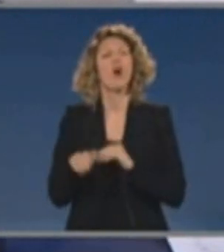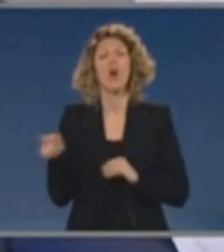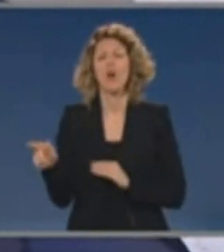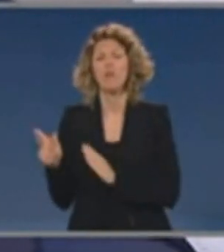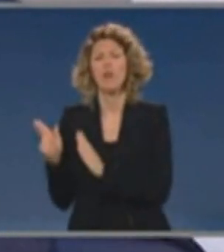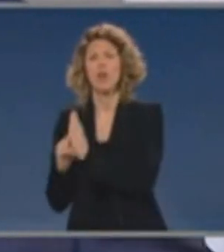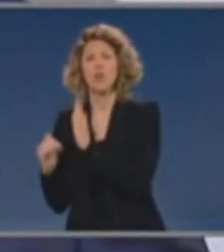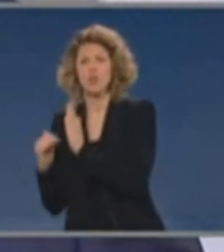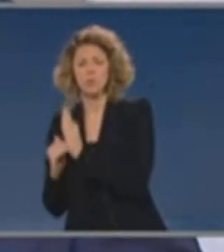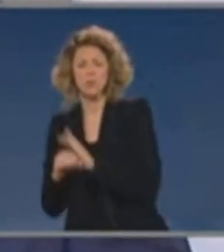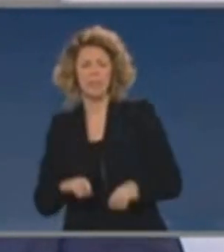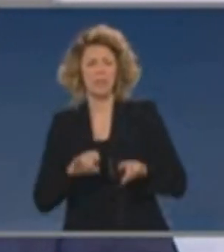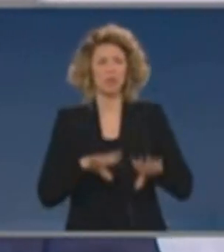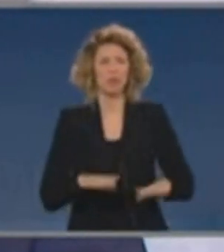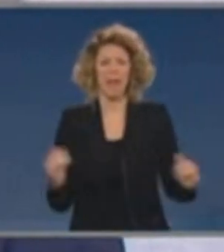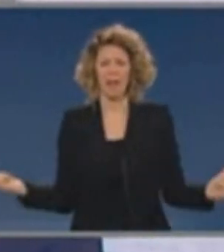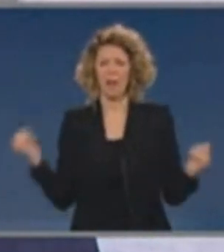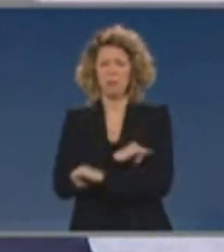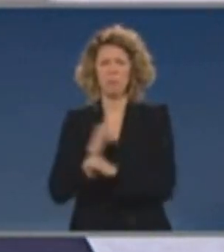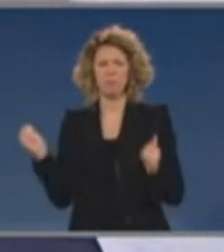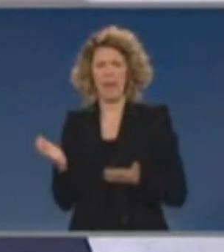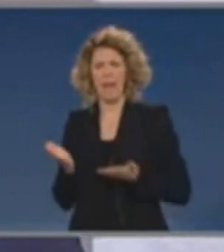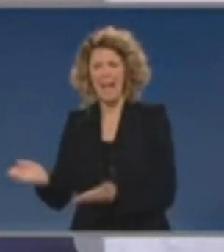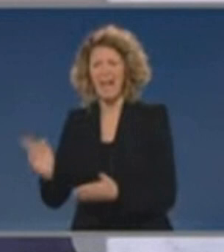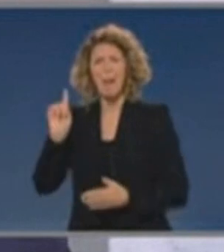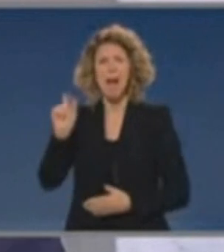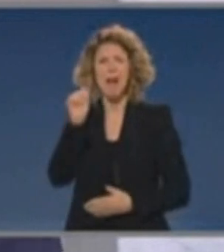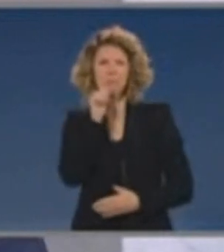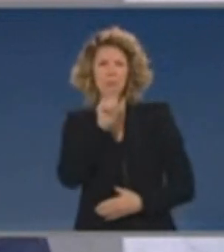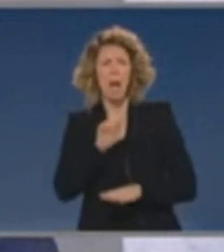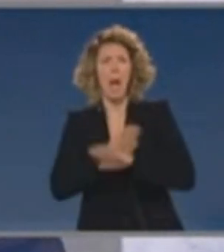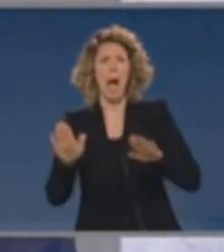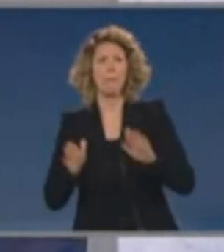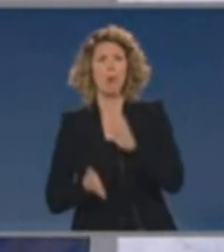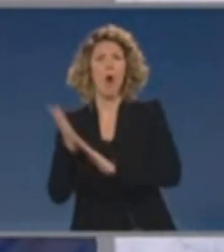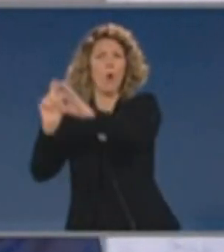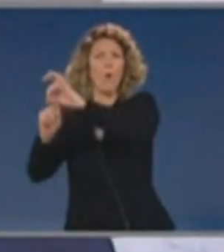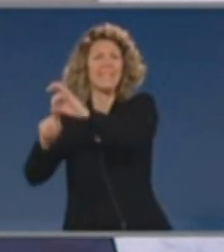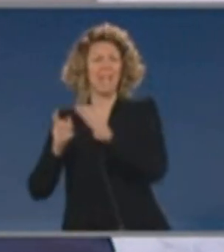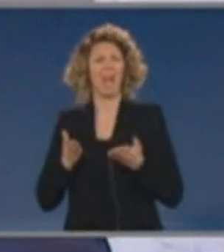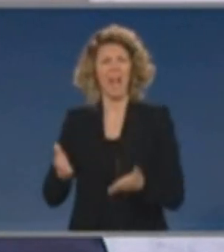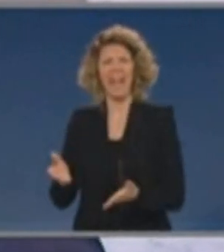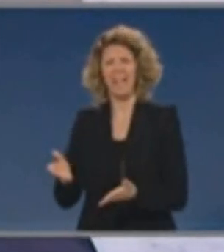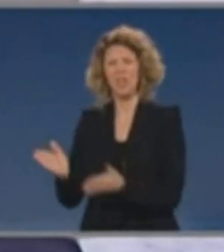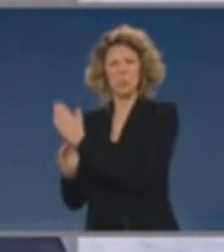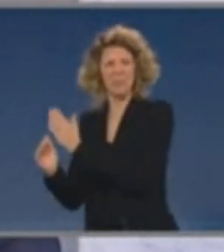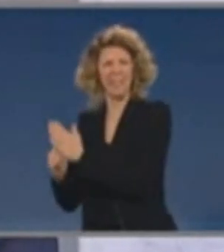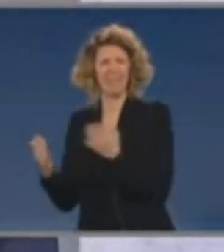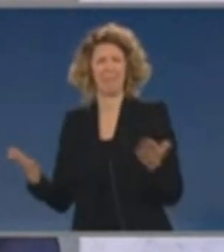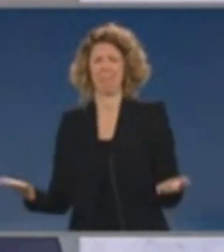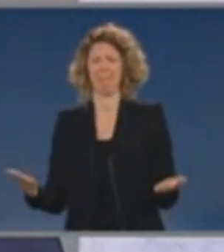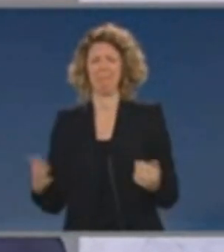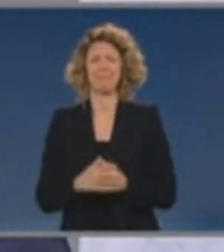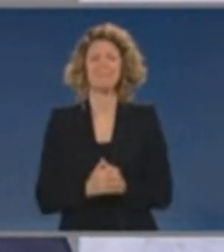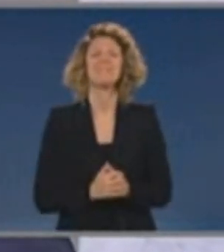for Australia if you can get to Queenstown before you can get to Queensland? Well, as you know, I'm very